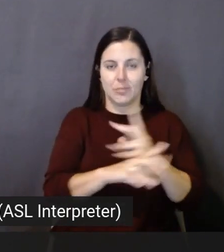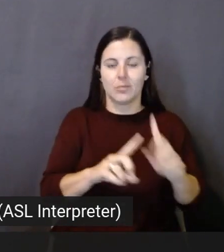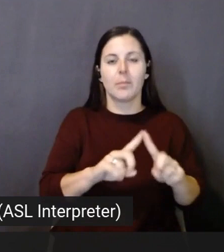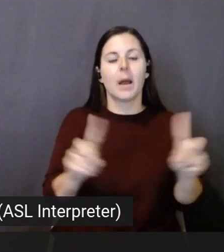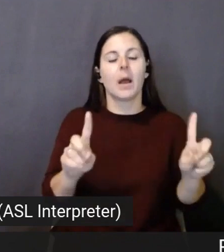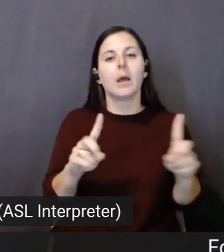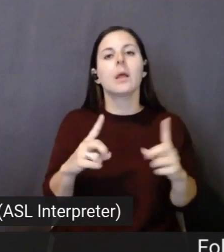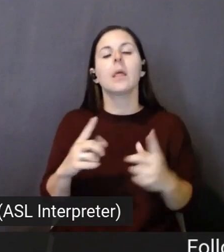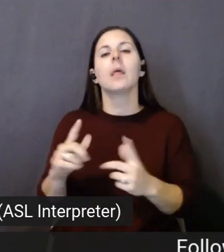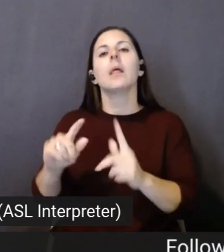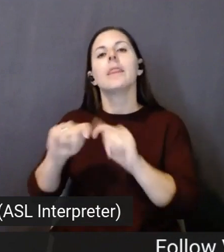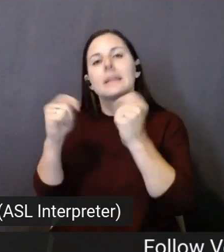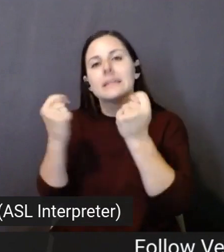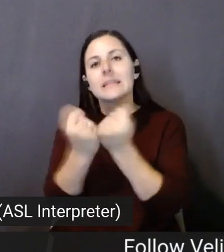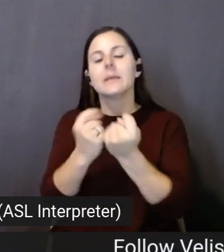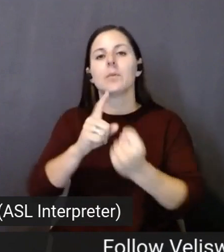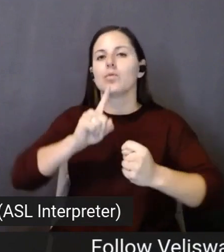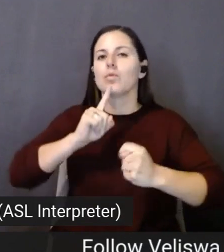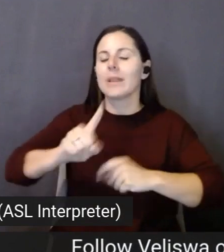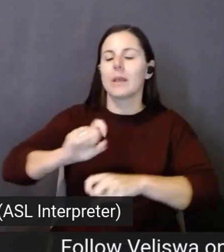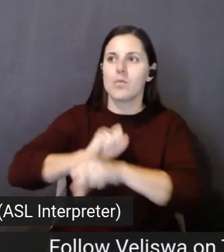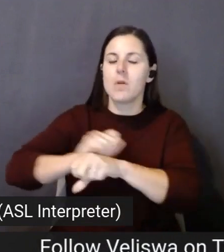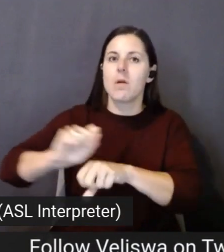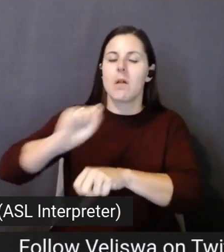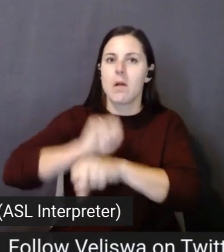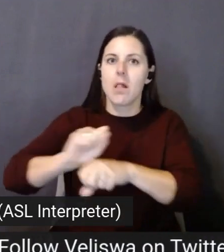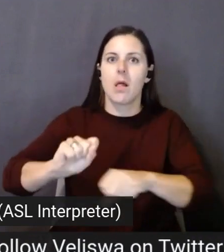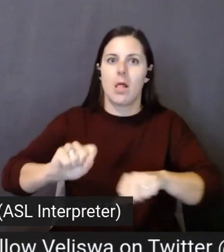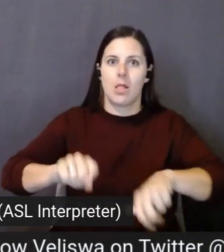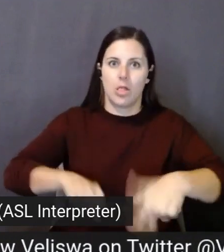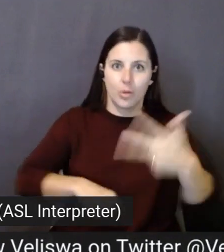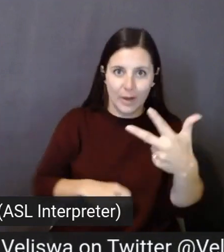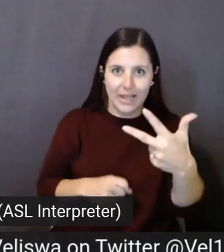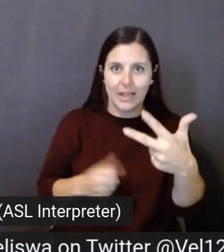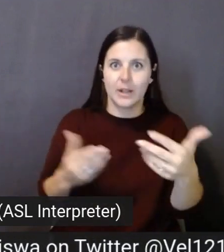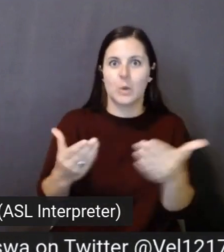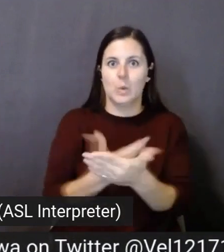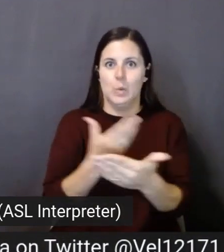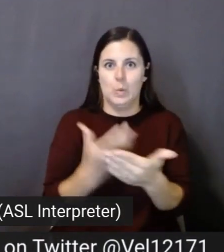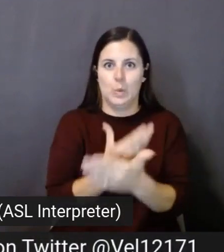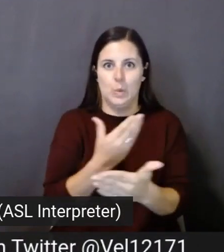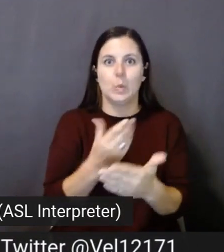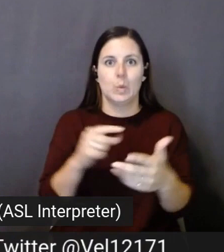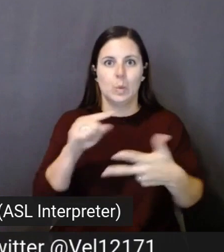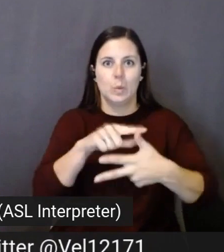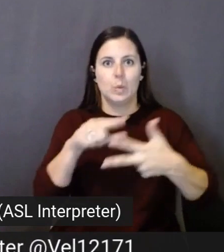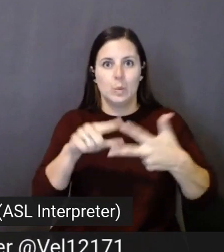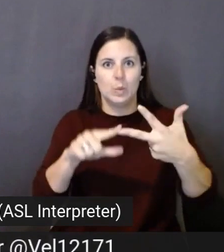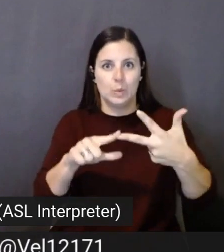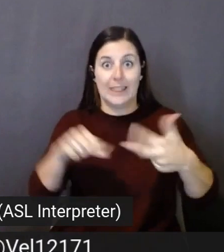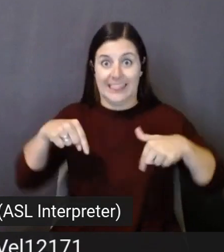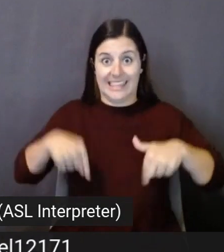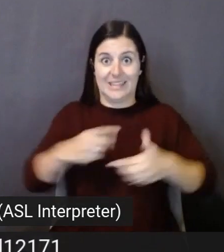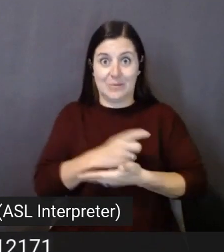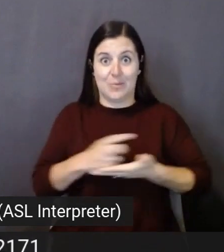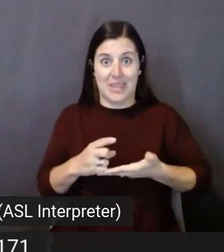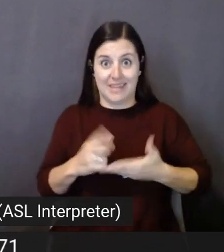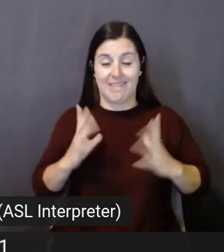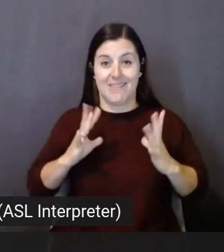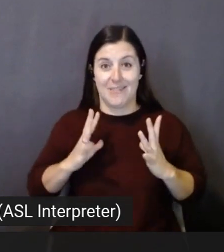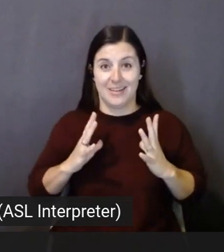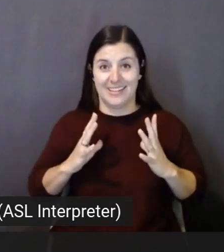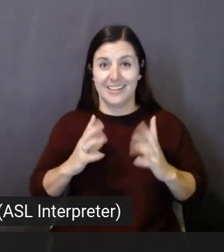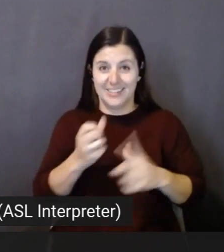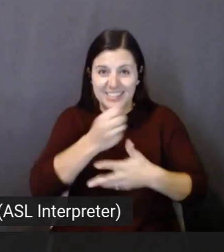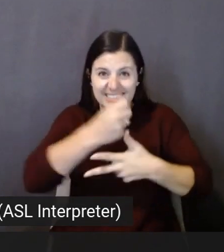working tirelessly, and we launched 3 new capabilities this week, which we're really excited to dig into and